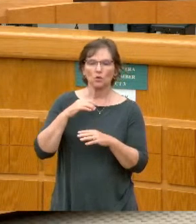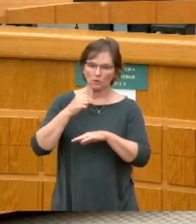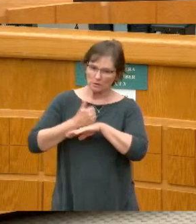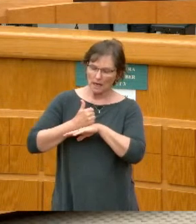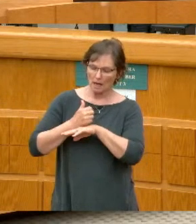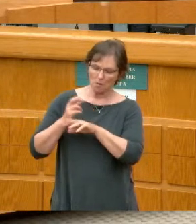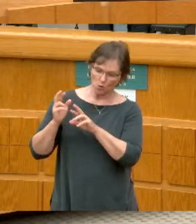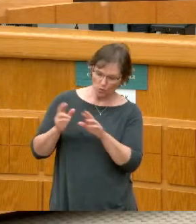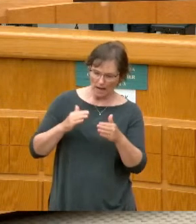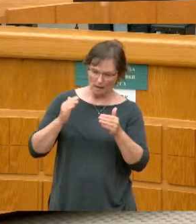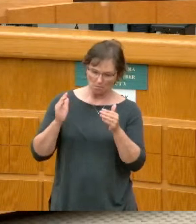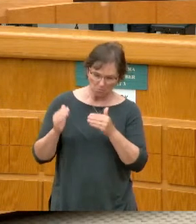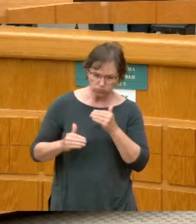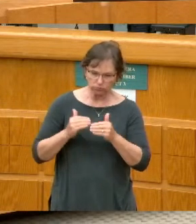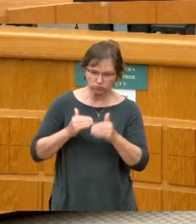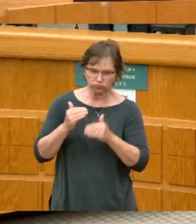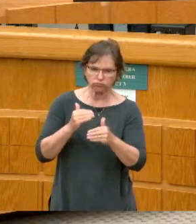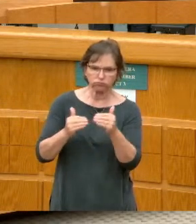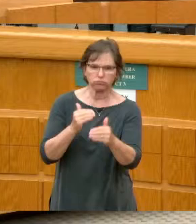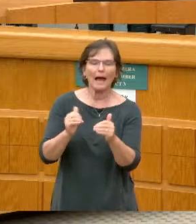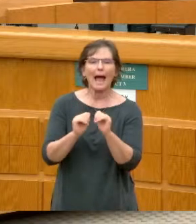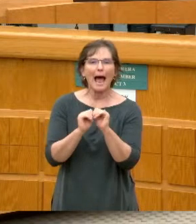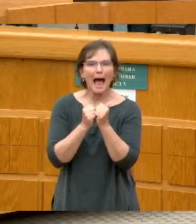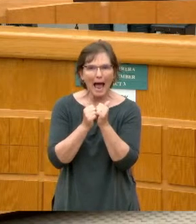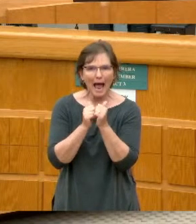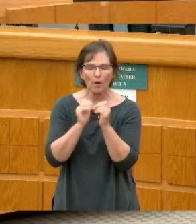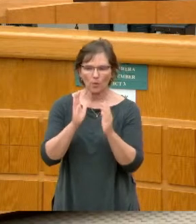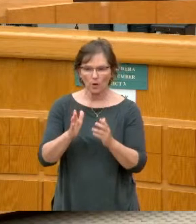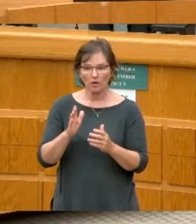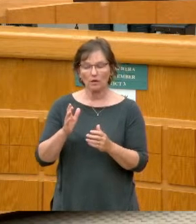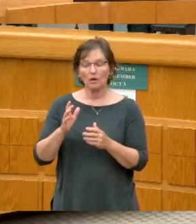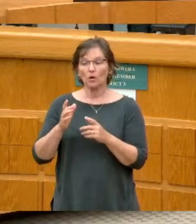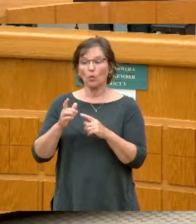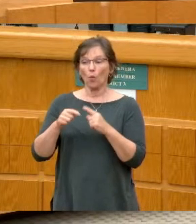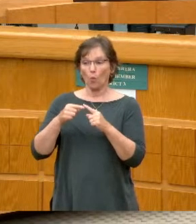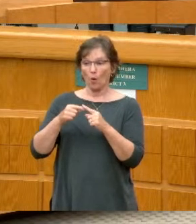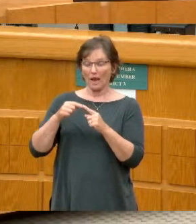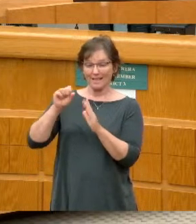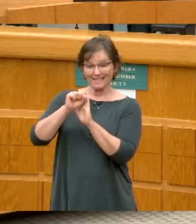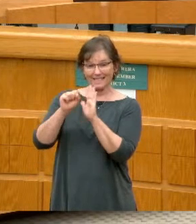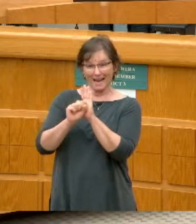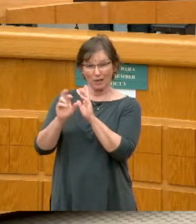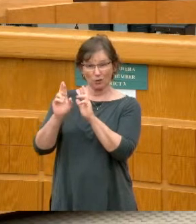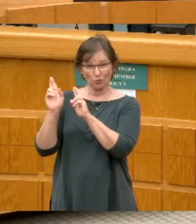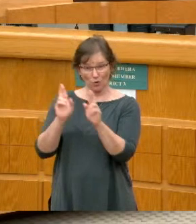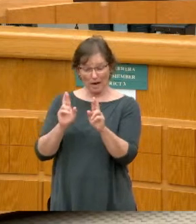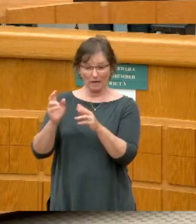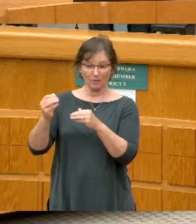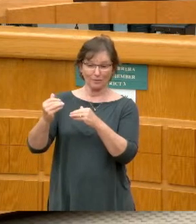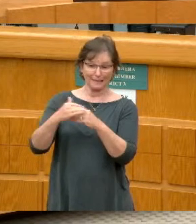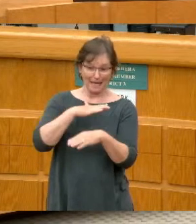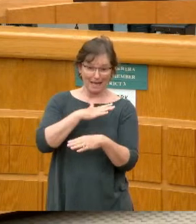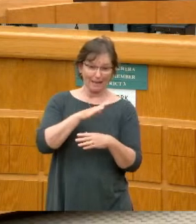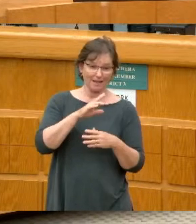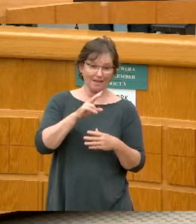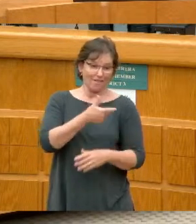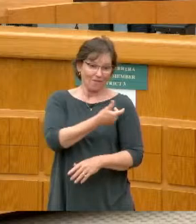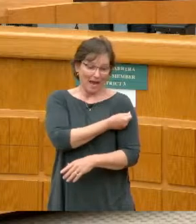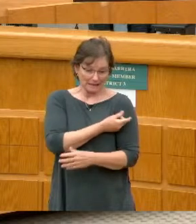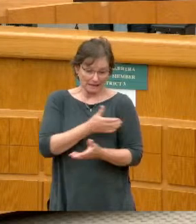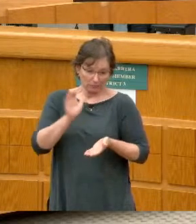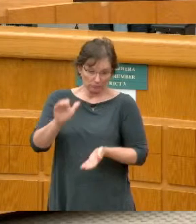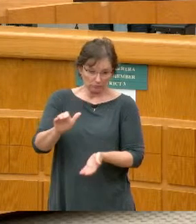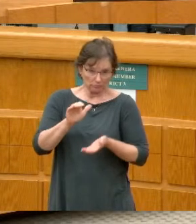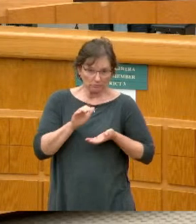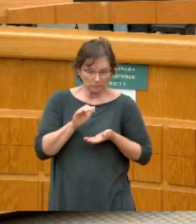challenges, and examine the roles and the responsibilities that Director Rodriguez will have and that I will have. And I can tell you that